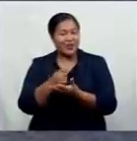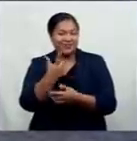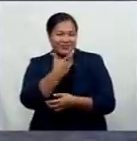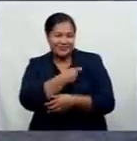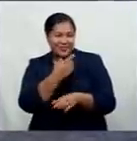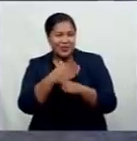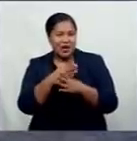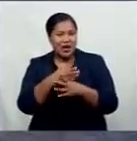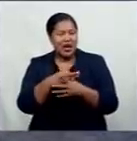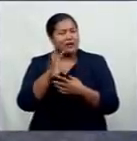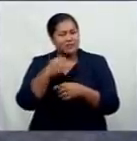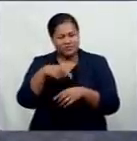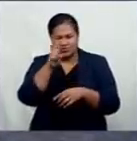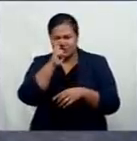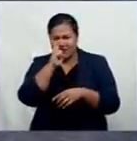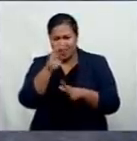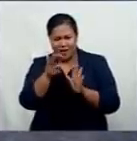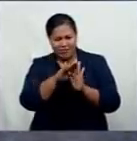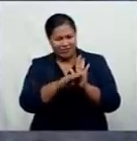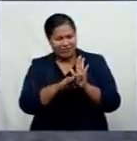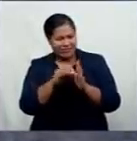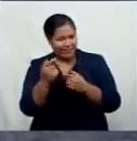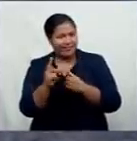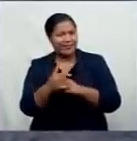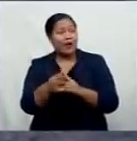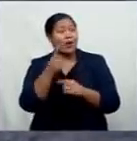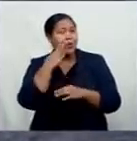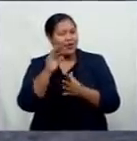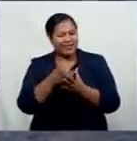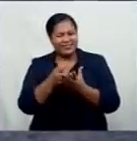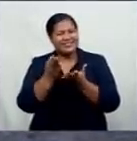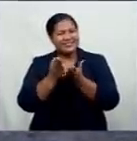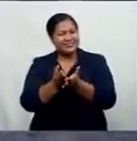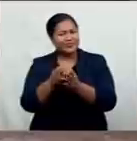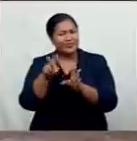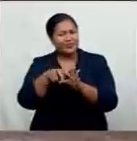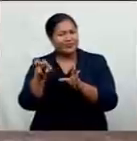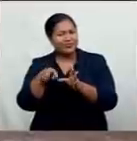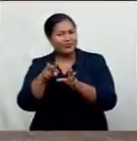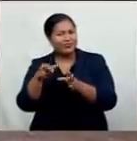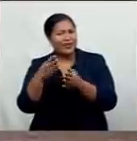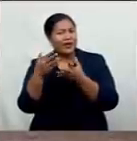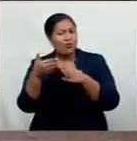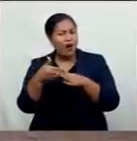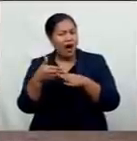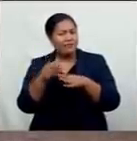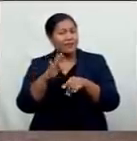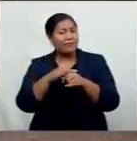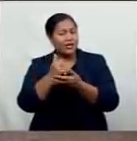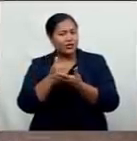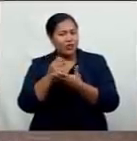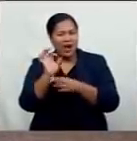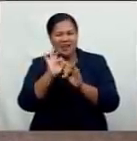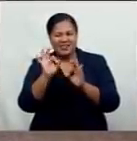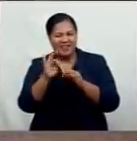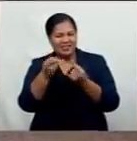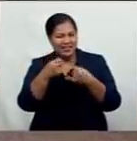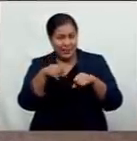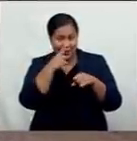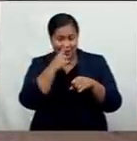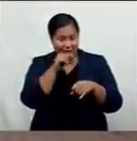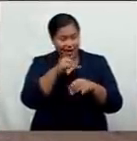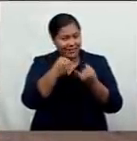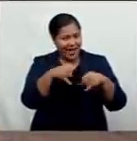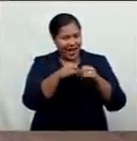strict protocols have also been imposed while offloading of cargo at the Oinafa Wharf to ensure none of the islanders come into